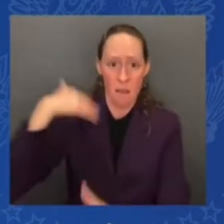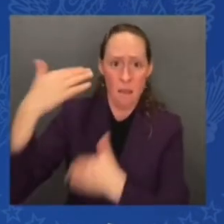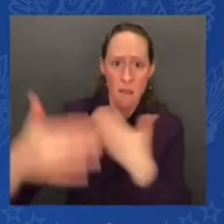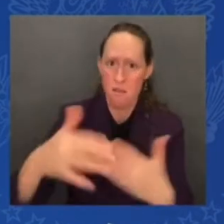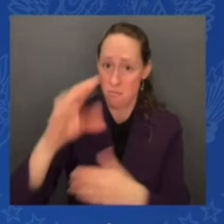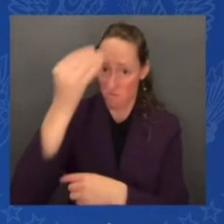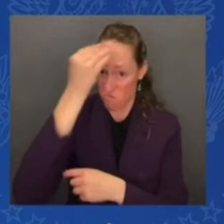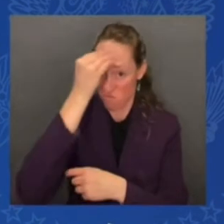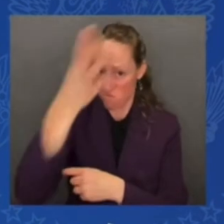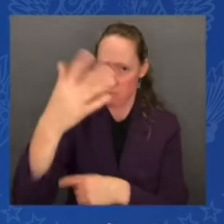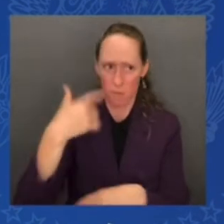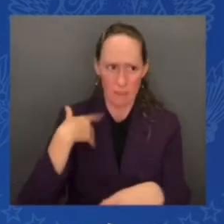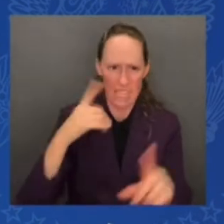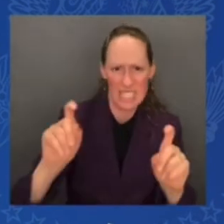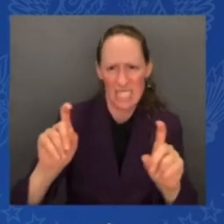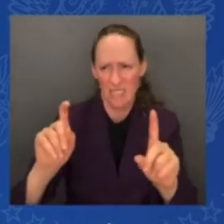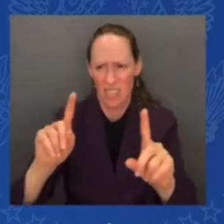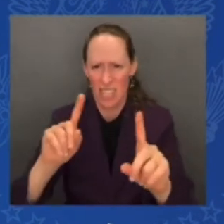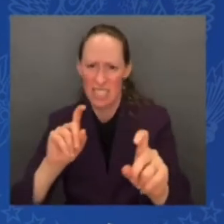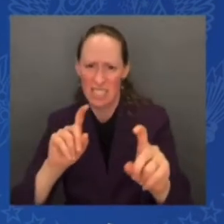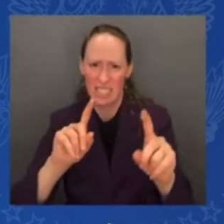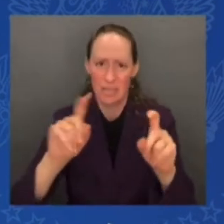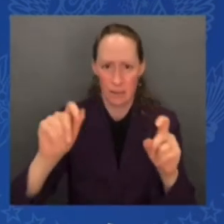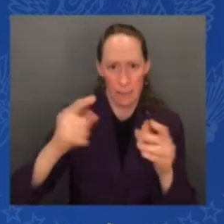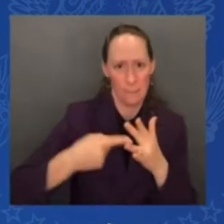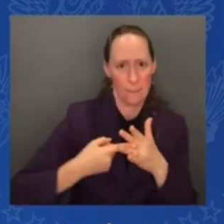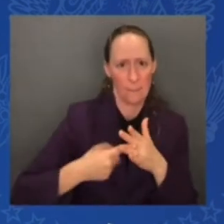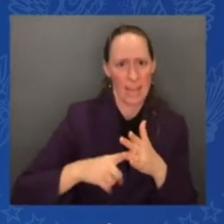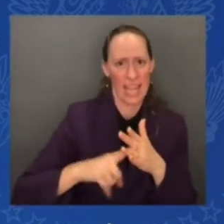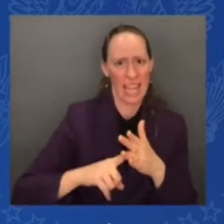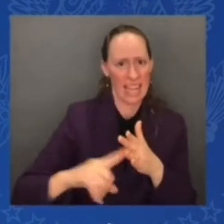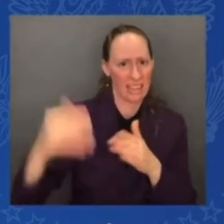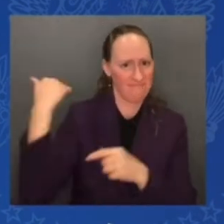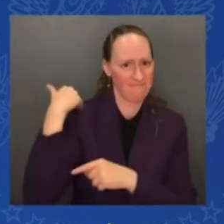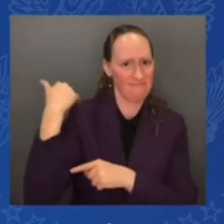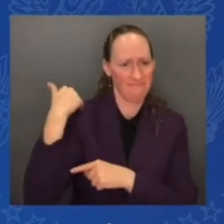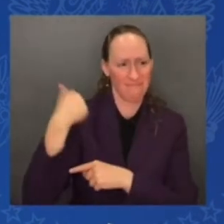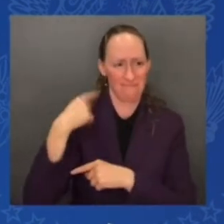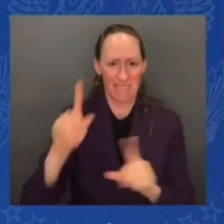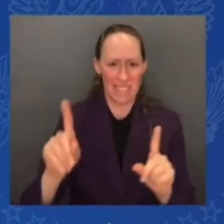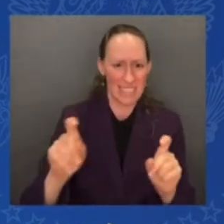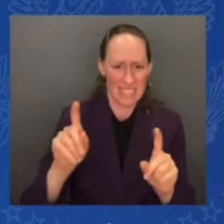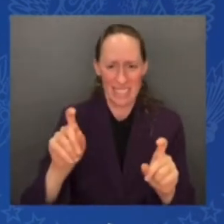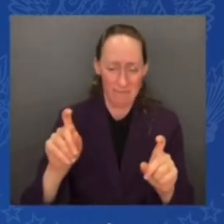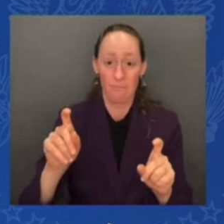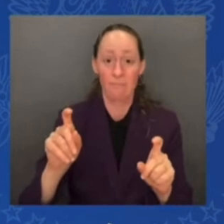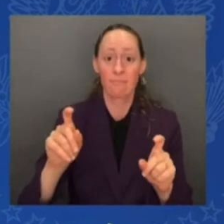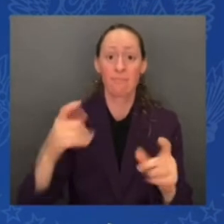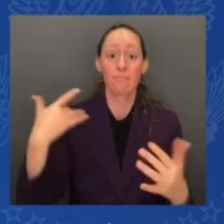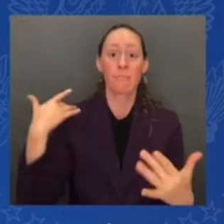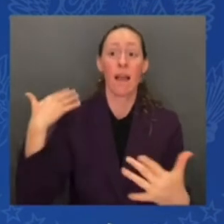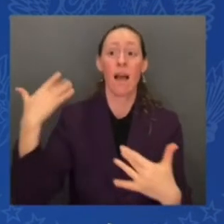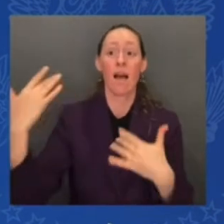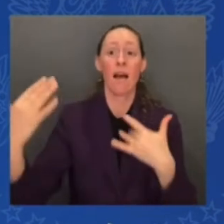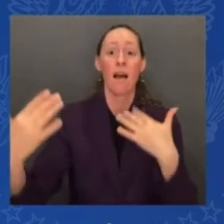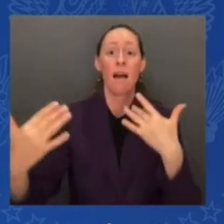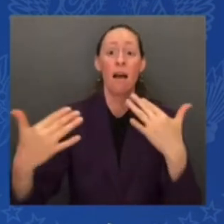of the Inflation Reduction Act that is providing a significant multi-year catalyst for our